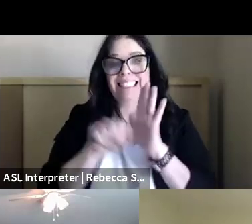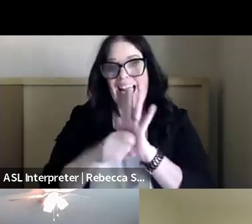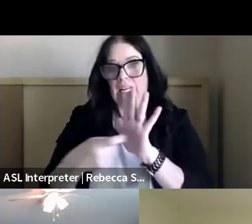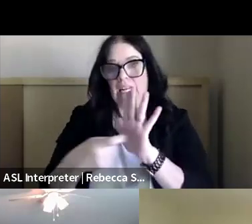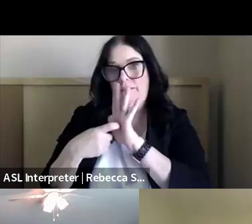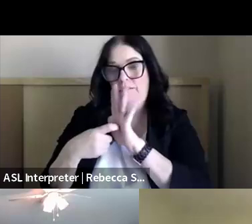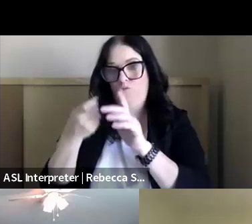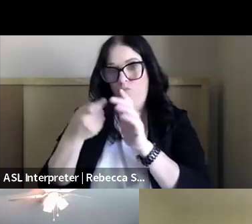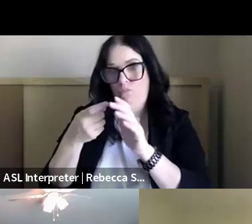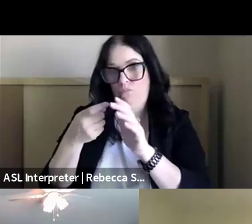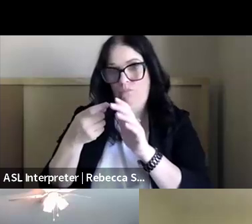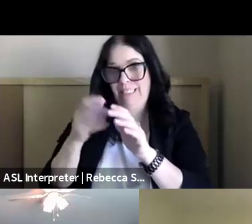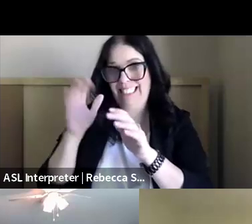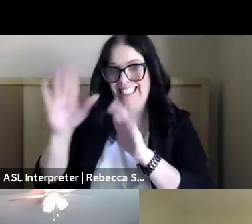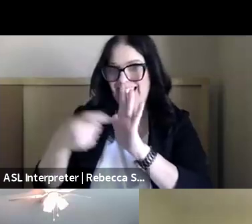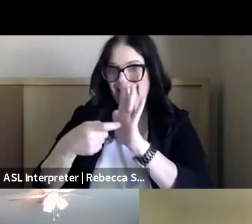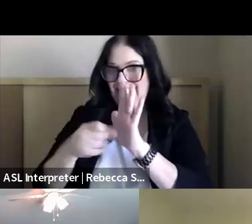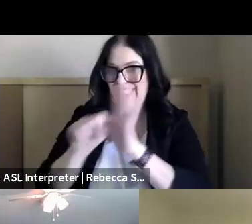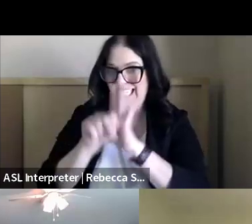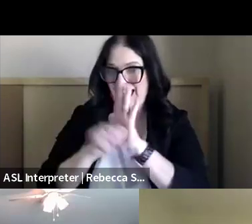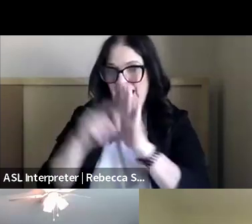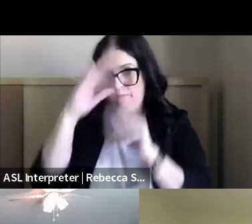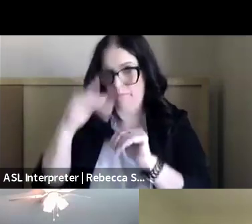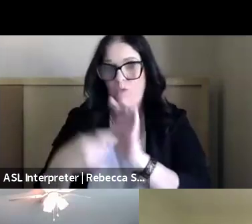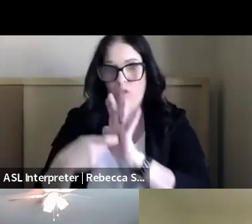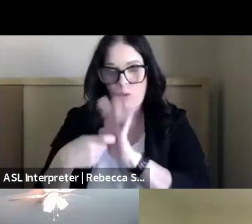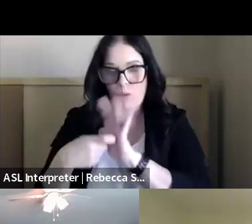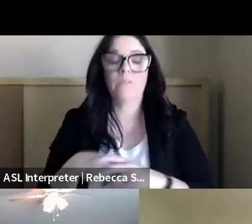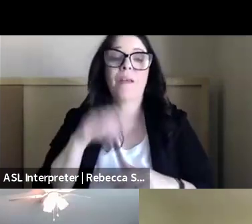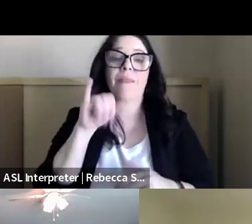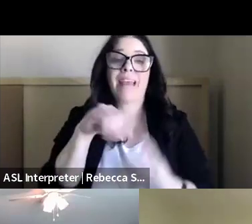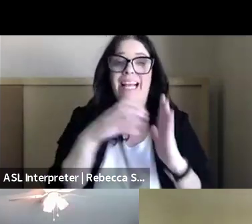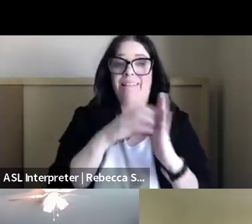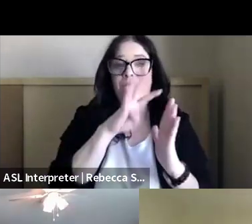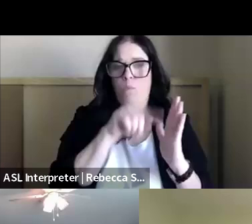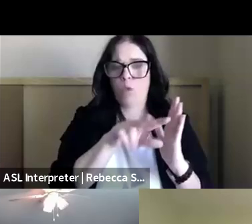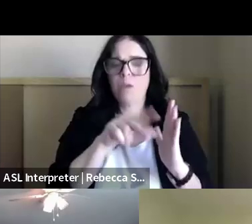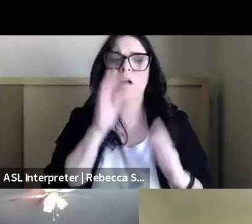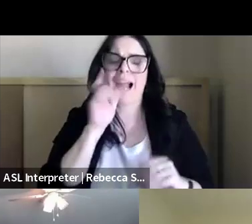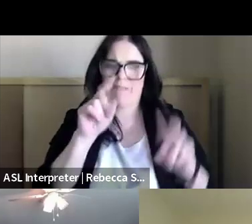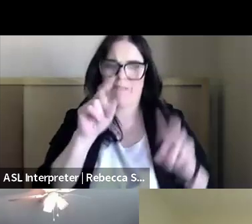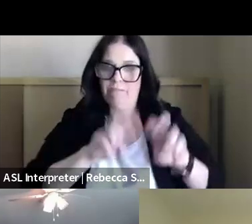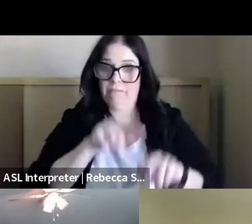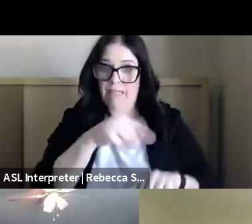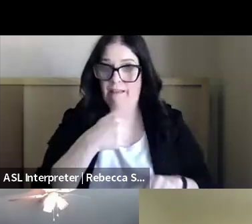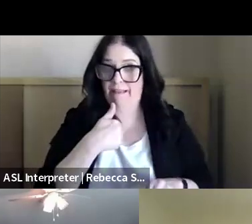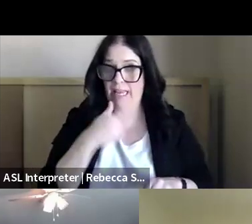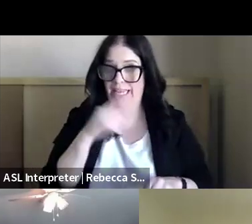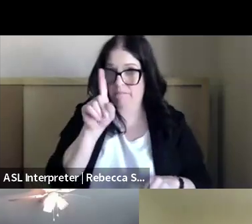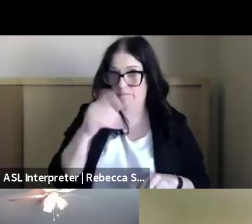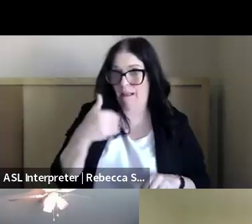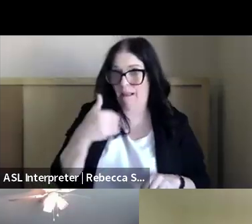So in this section, you have to look at, are there state laws,